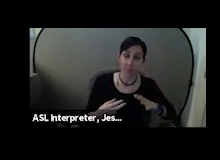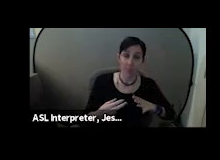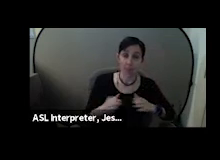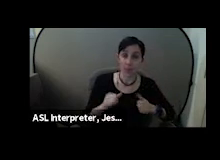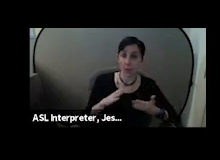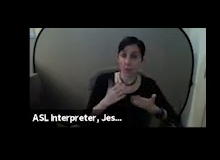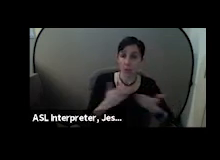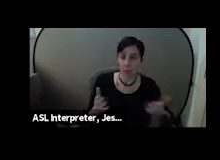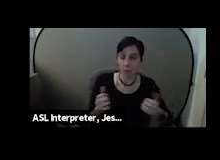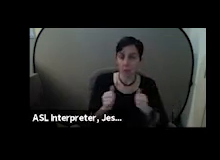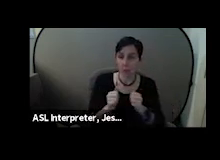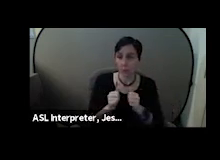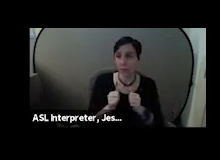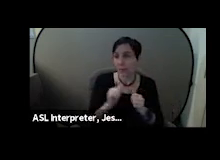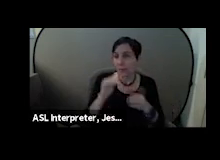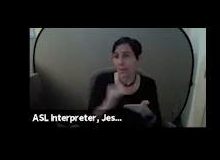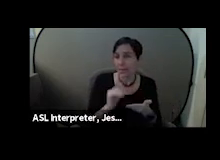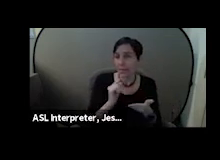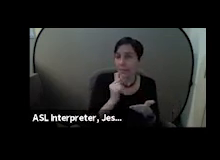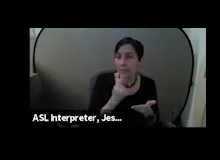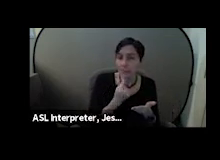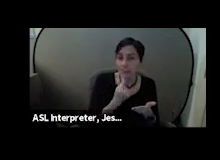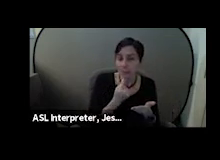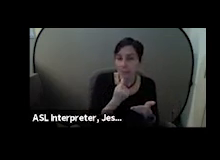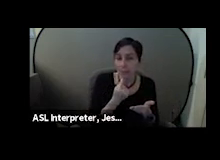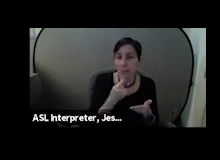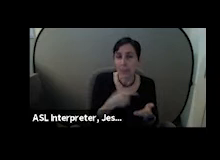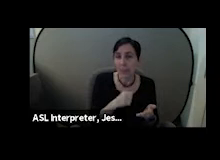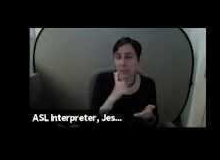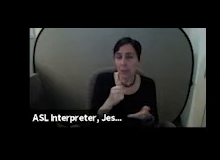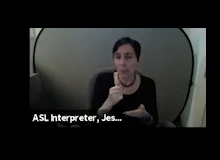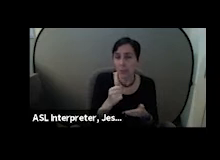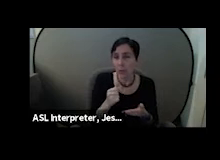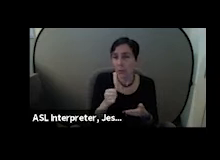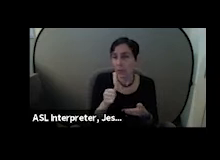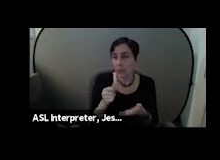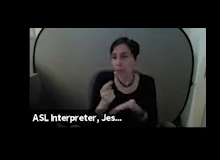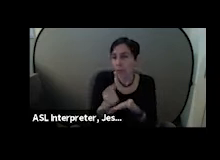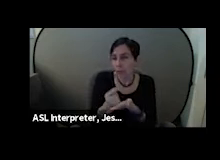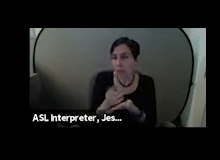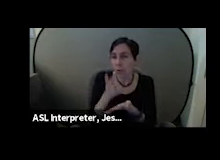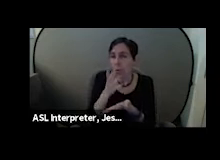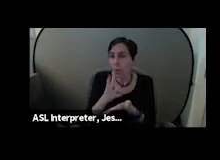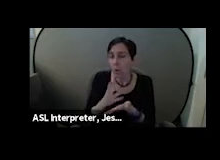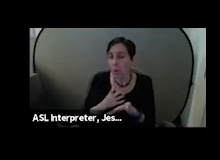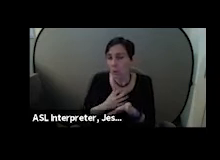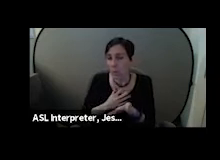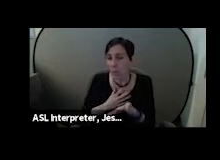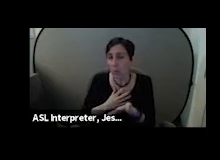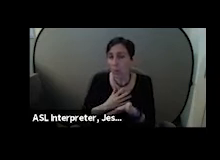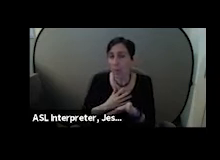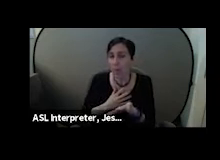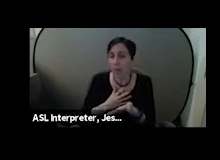don't take things seriously, and they wouldn't treat a woman niftara, the body